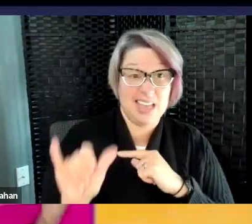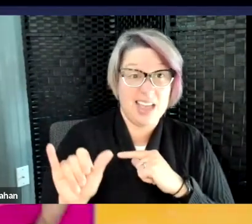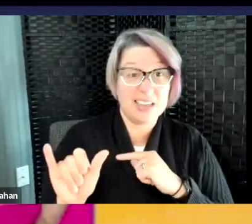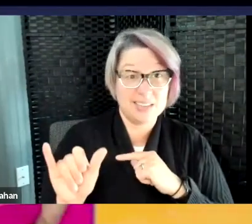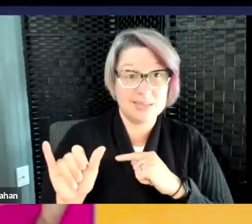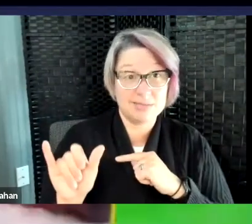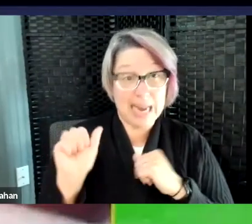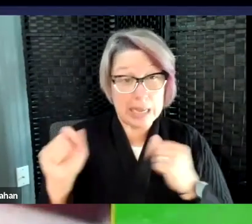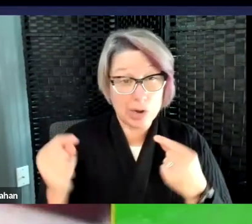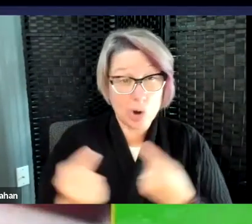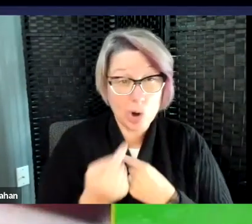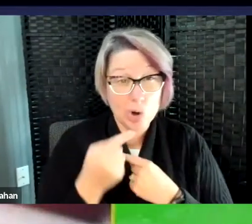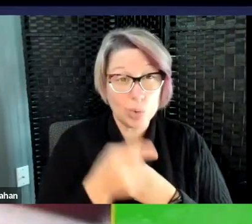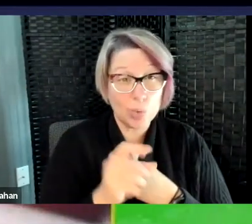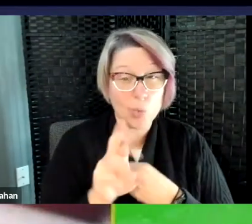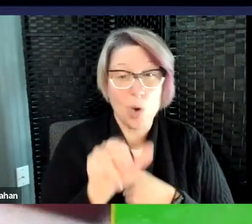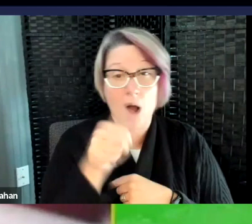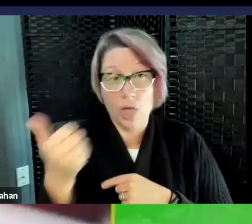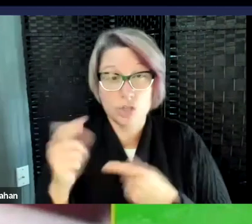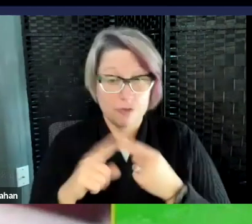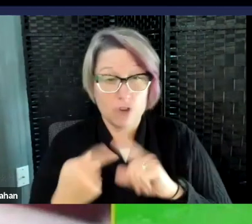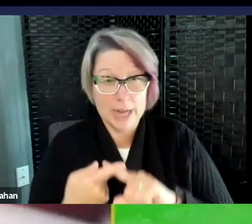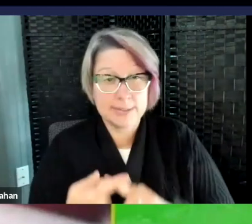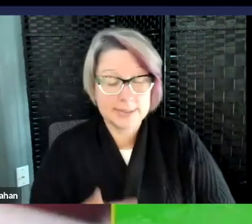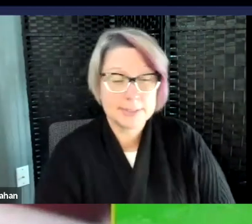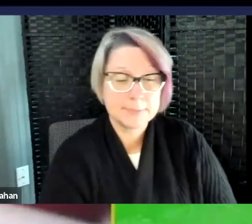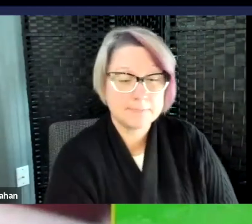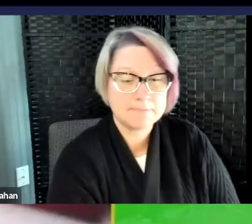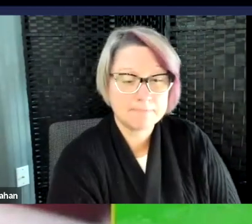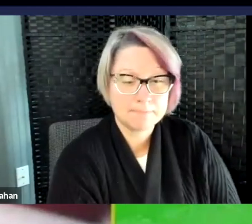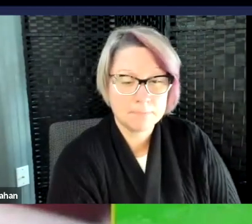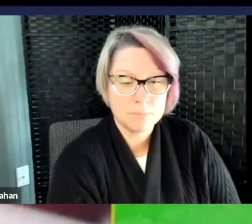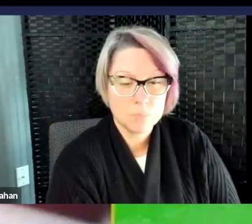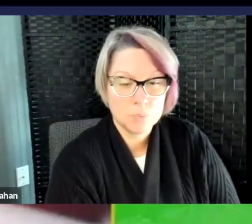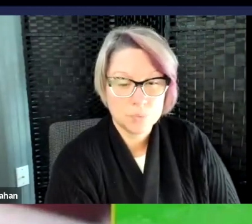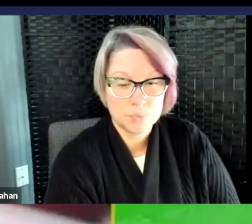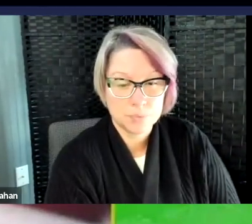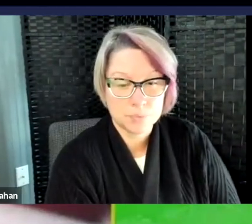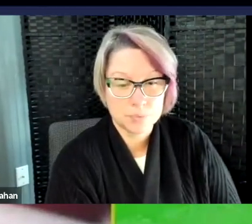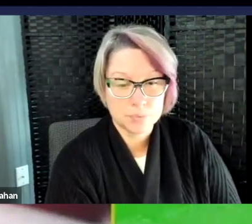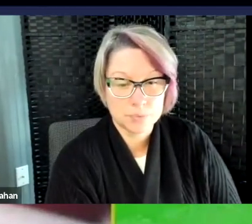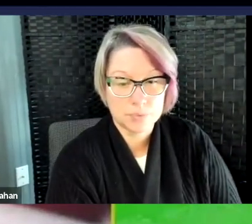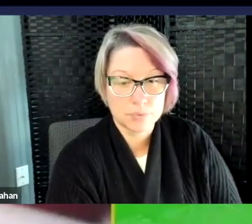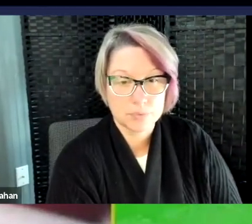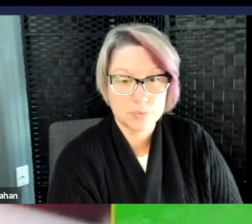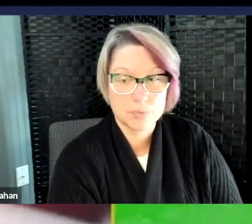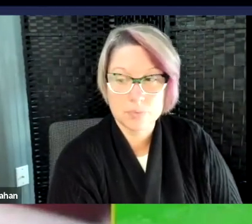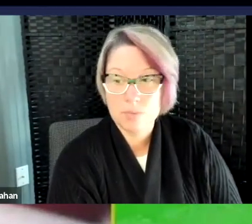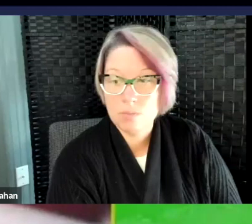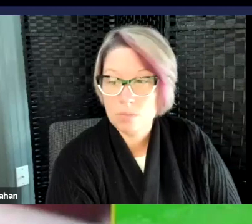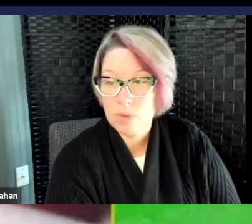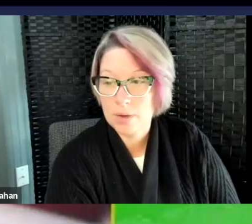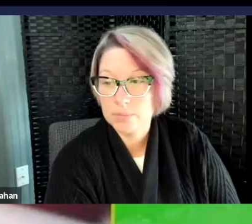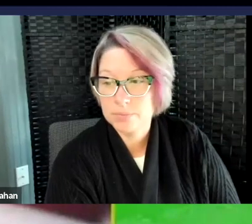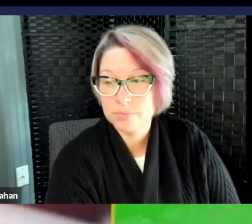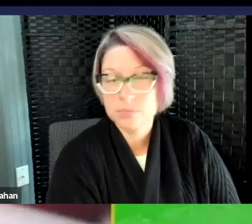or others, your friends. Okay, let's keep going here. Social media. Yeah, you guys said social media earlier, right? I mean, my goodness. Is anyone on social